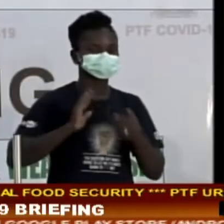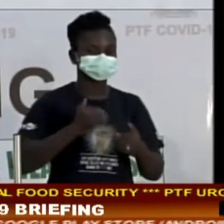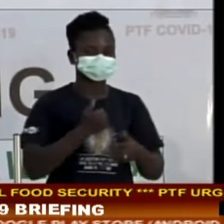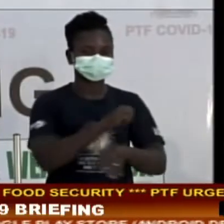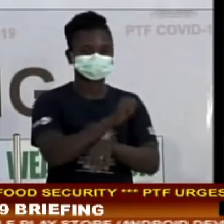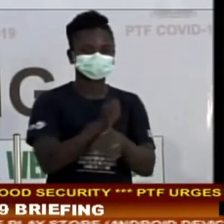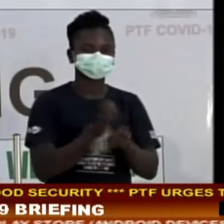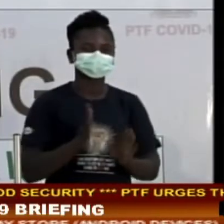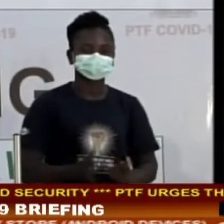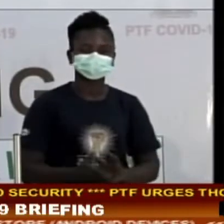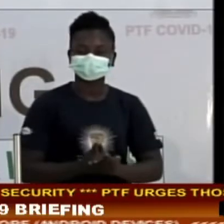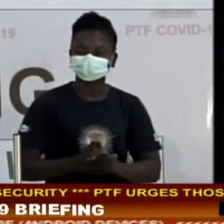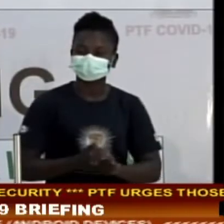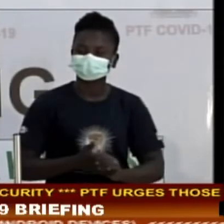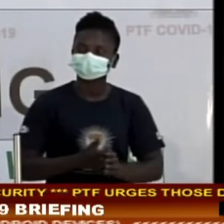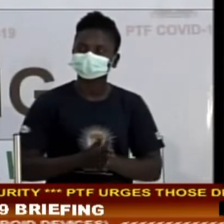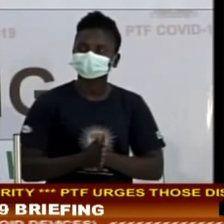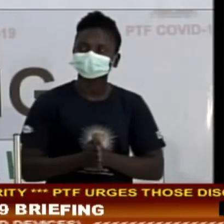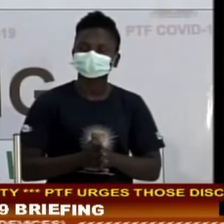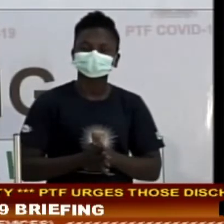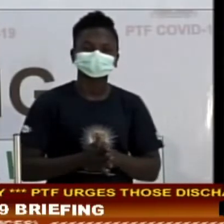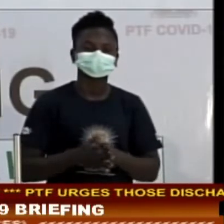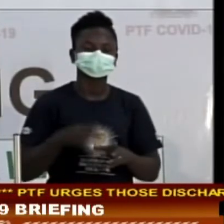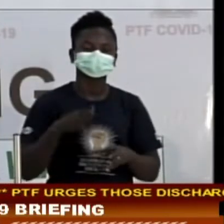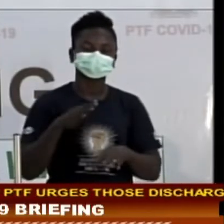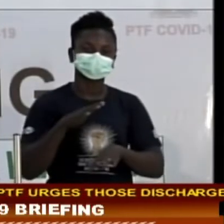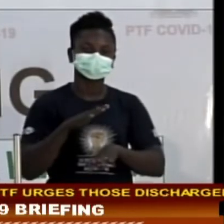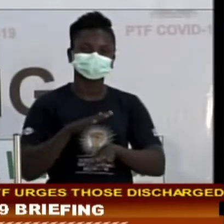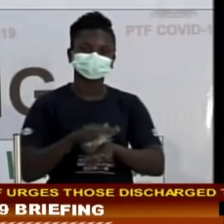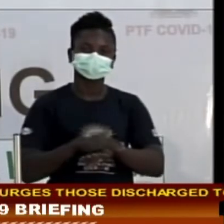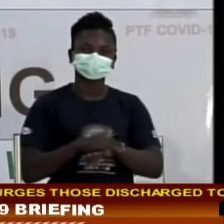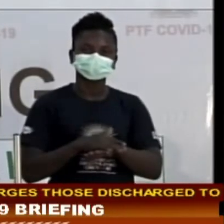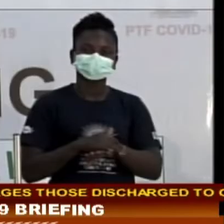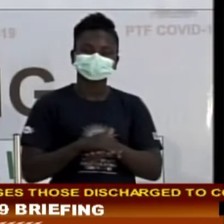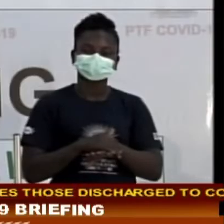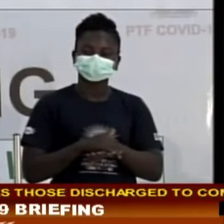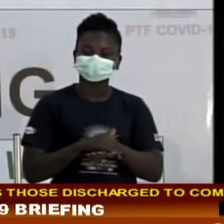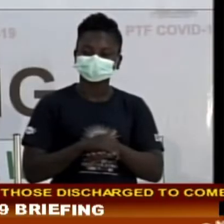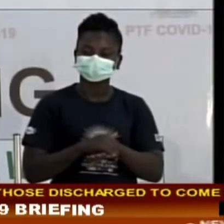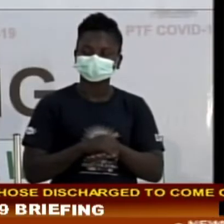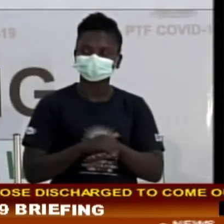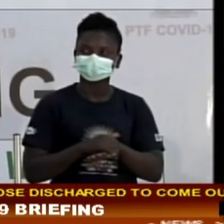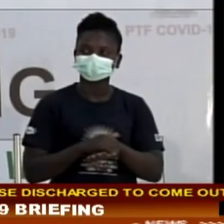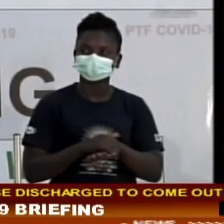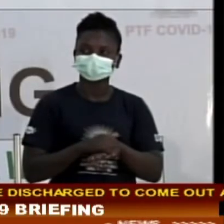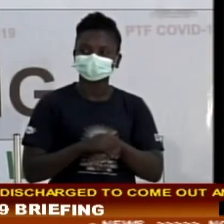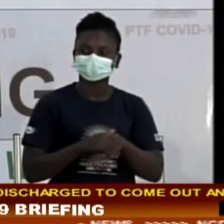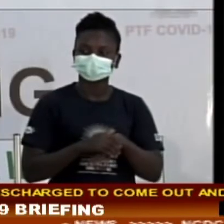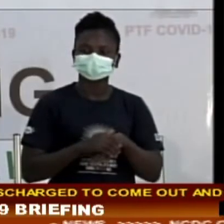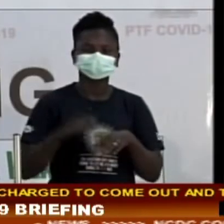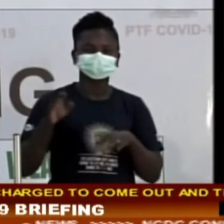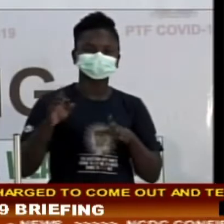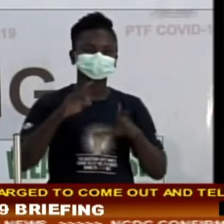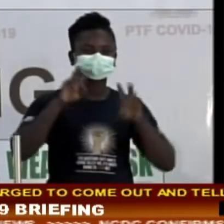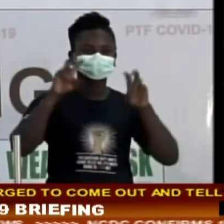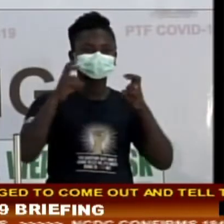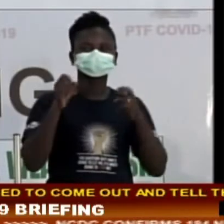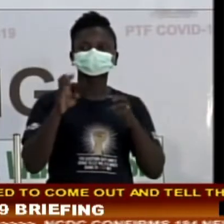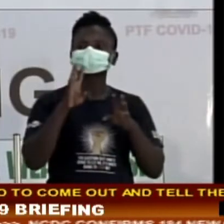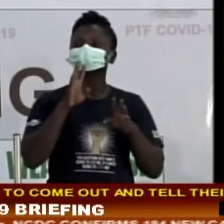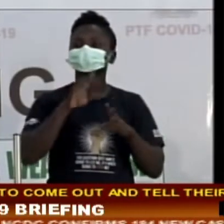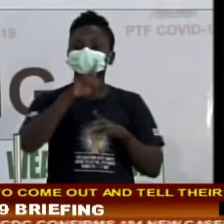employees um on the isue of BR which was asking I would explain I